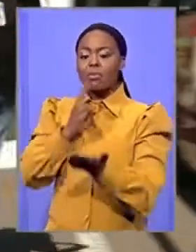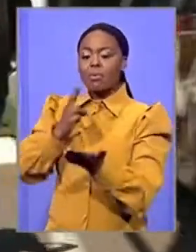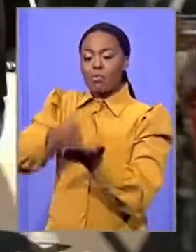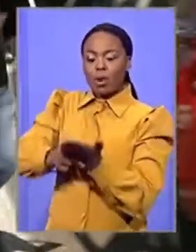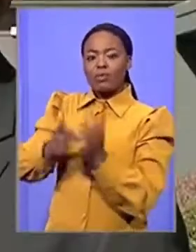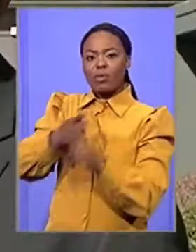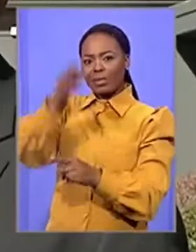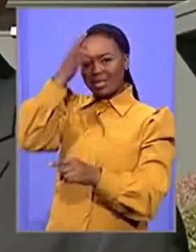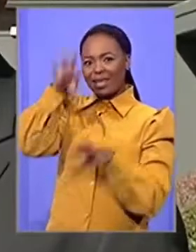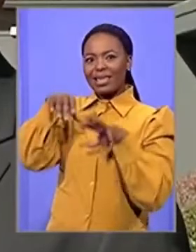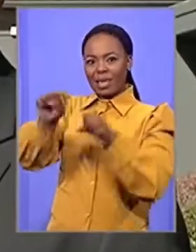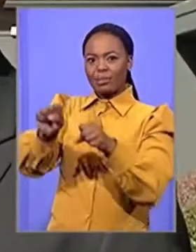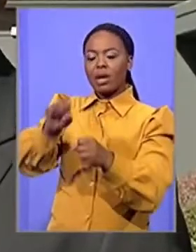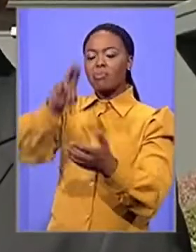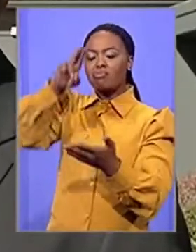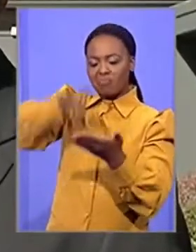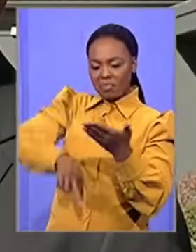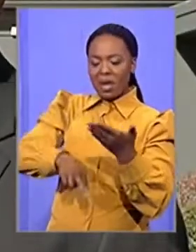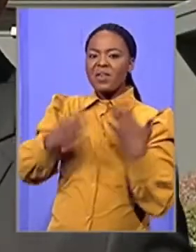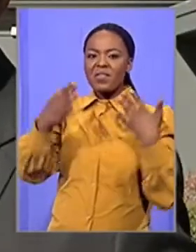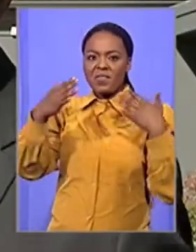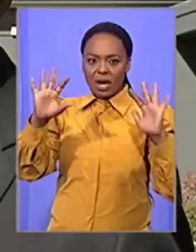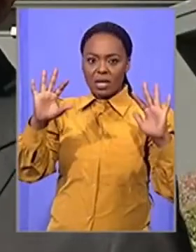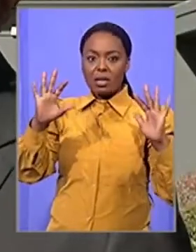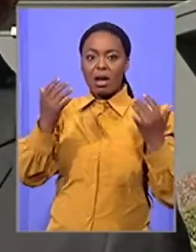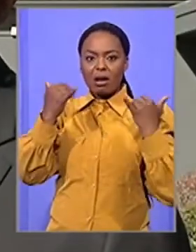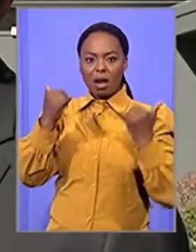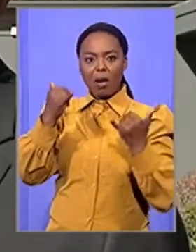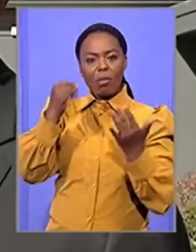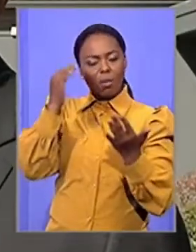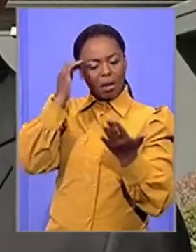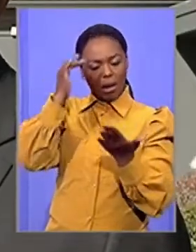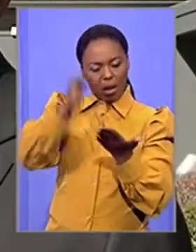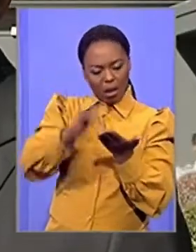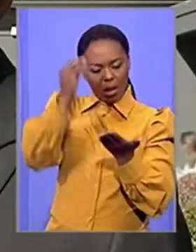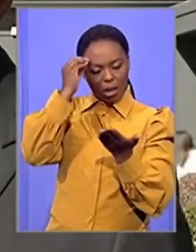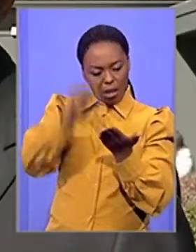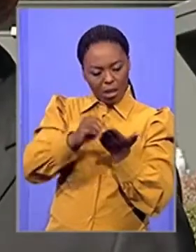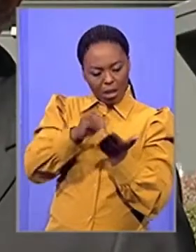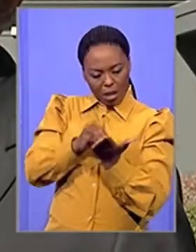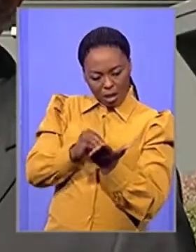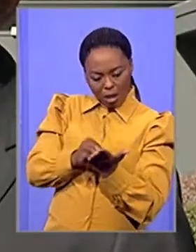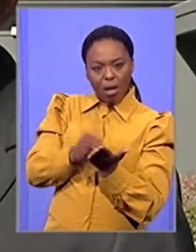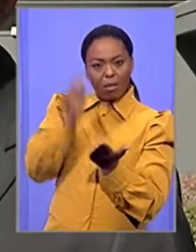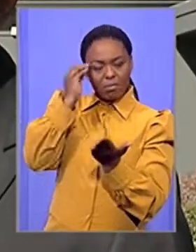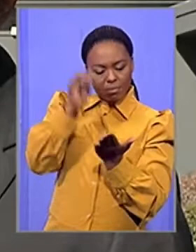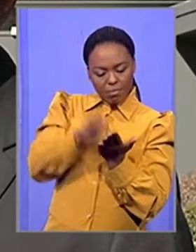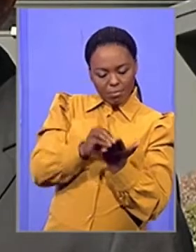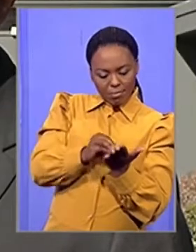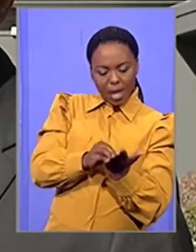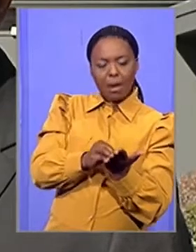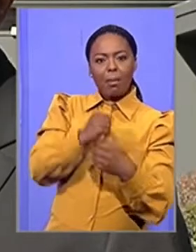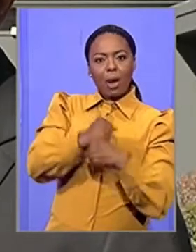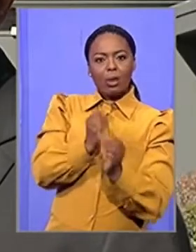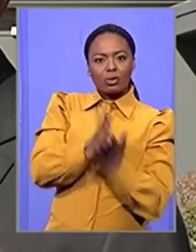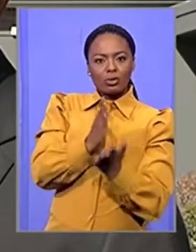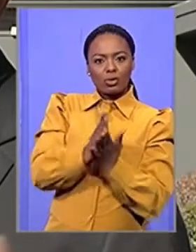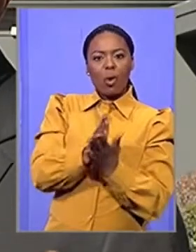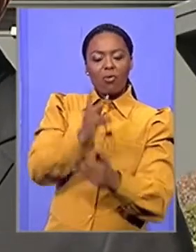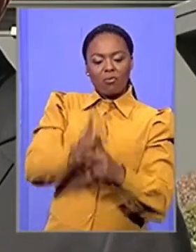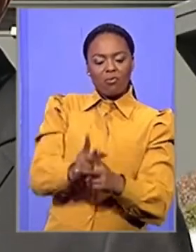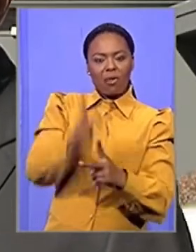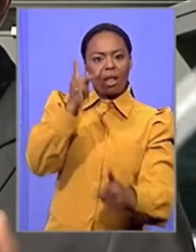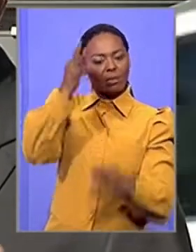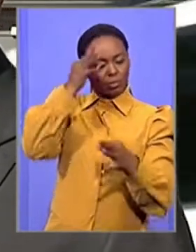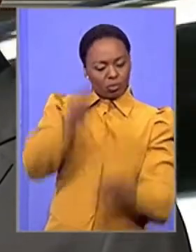state capture, and we are going to then put those dots together to make sure that we get to a conclusion. And some